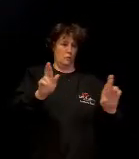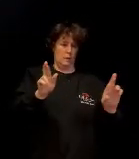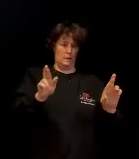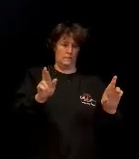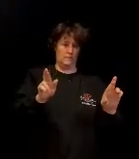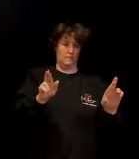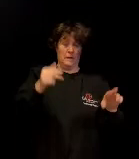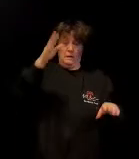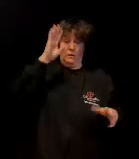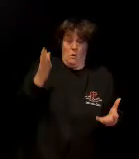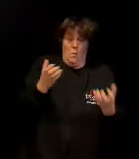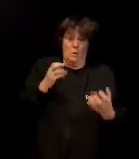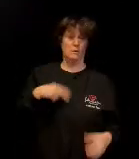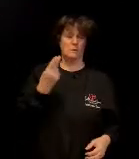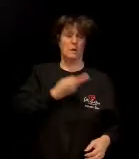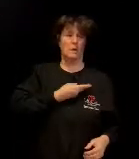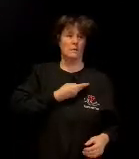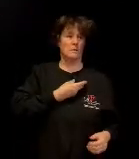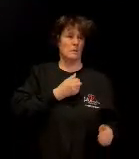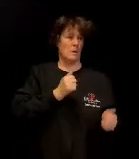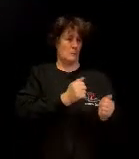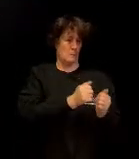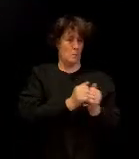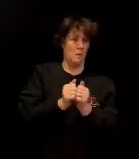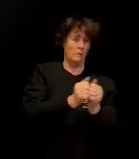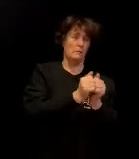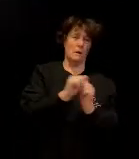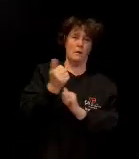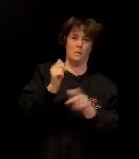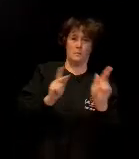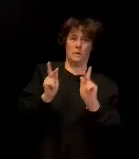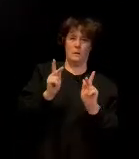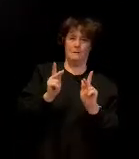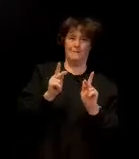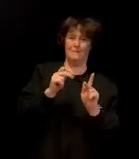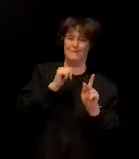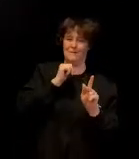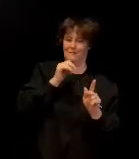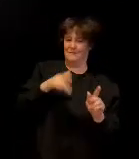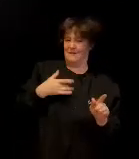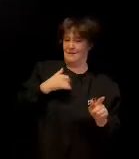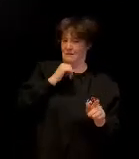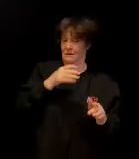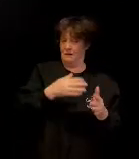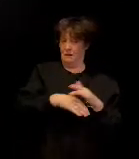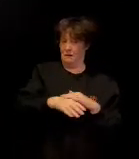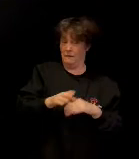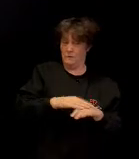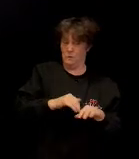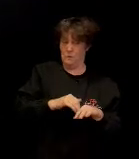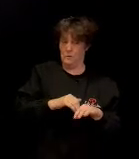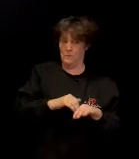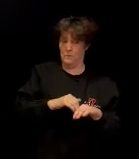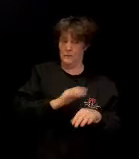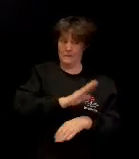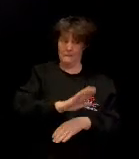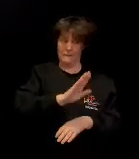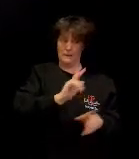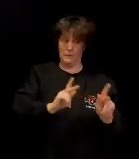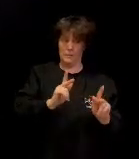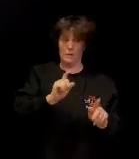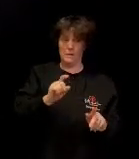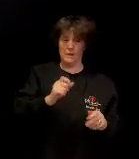you know God wants us to be around people that sometimes we're not comfortable around. Those people need the love of